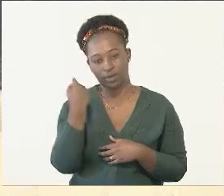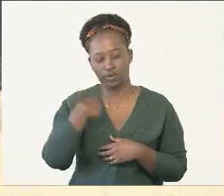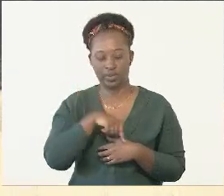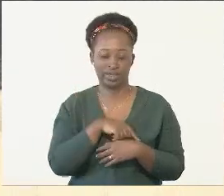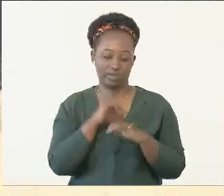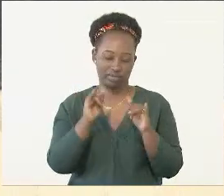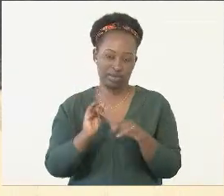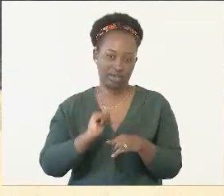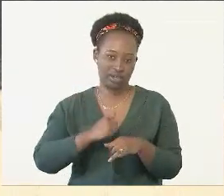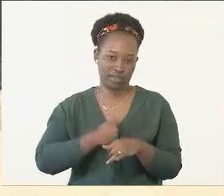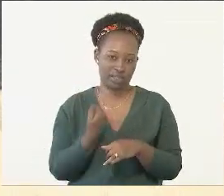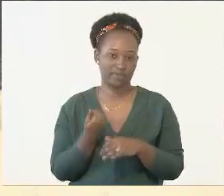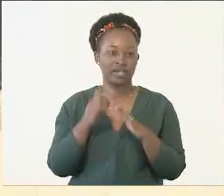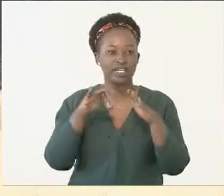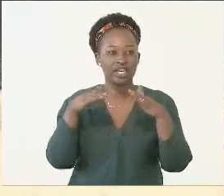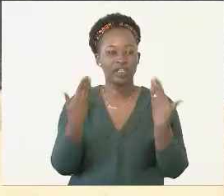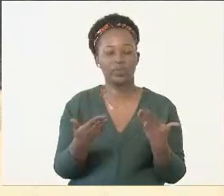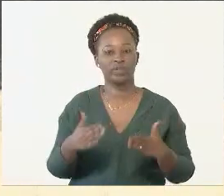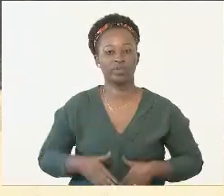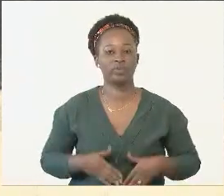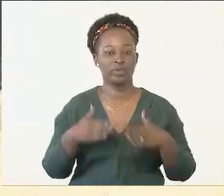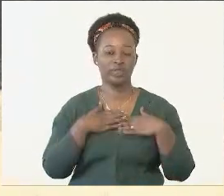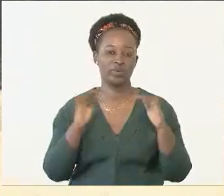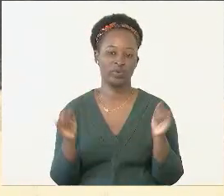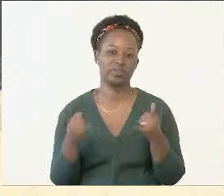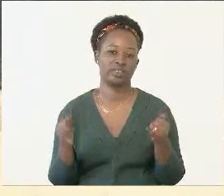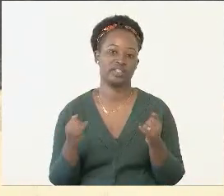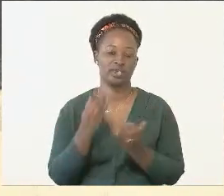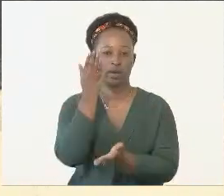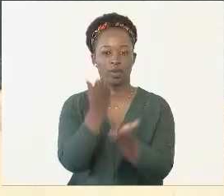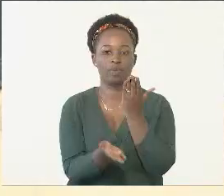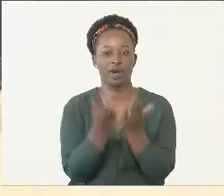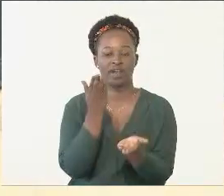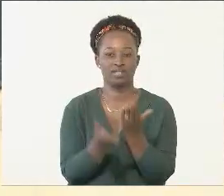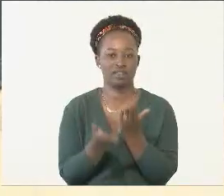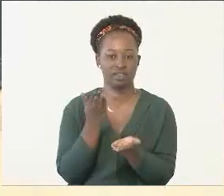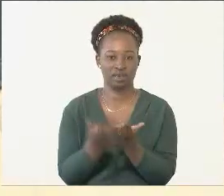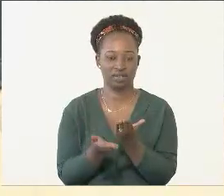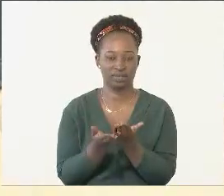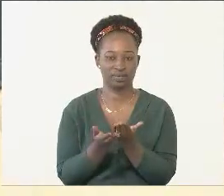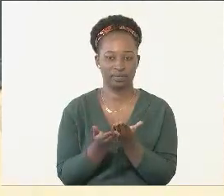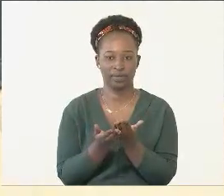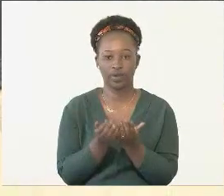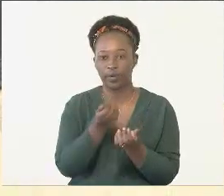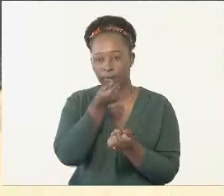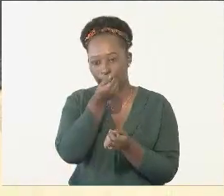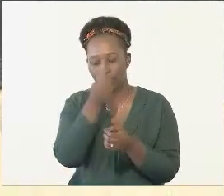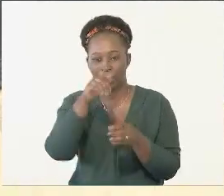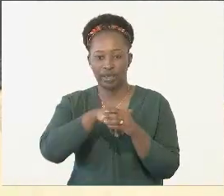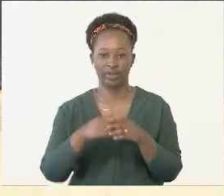ourselves how does the body try to balance the temperature in the